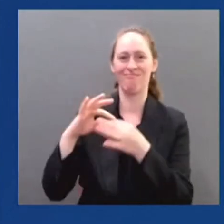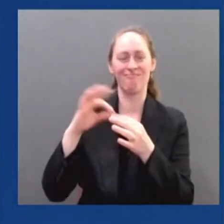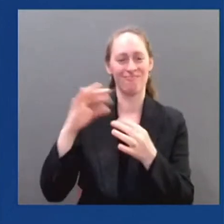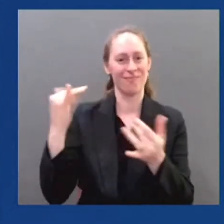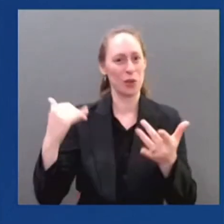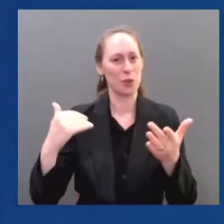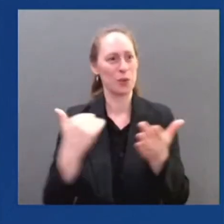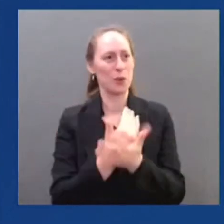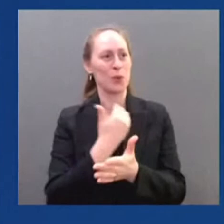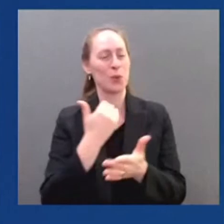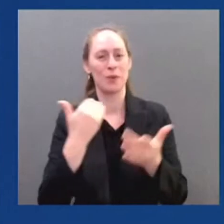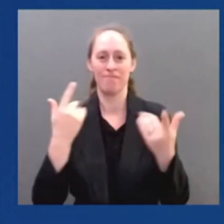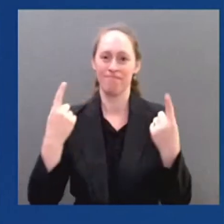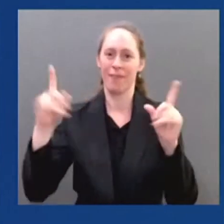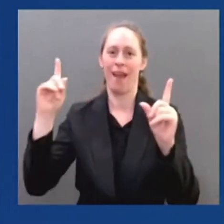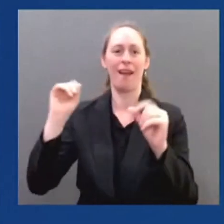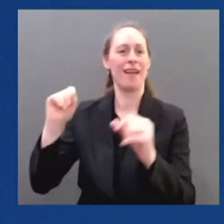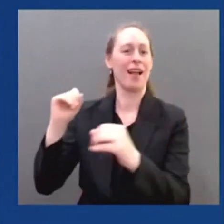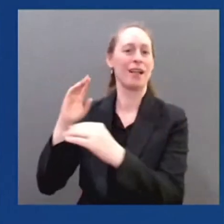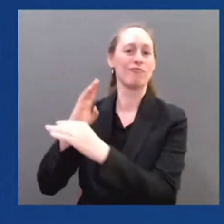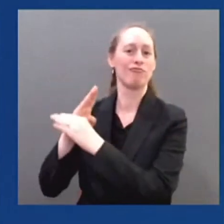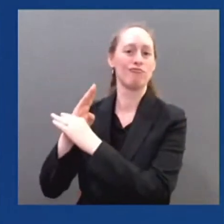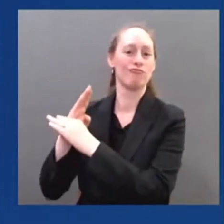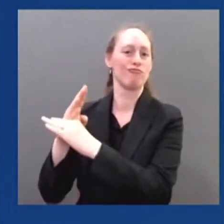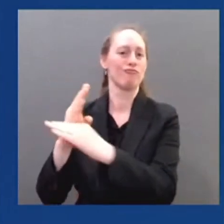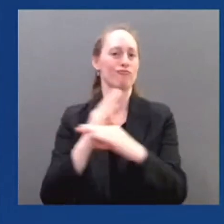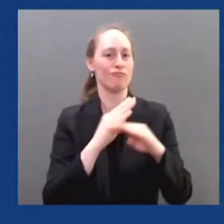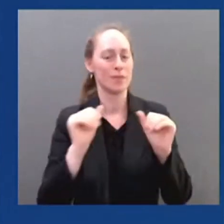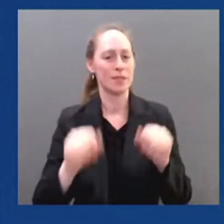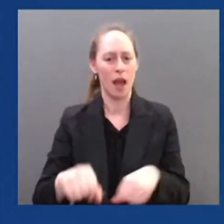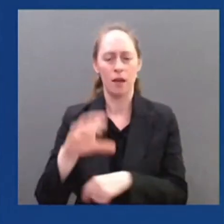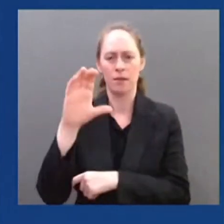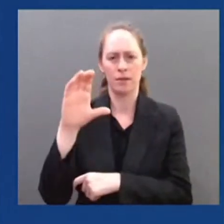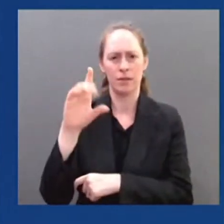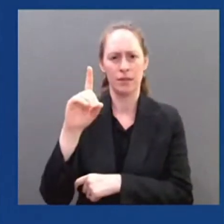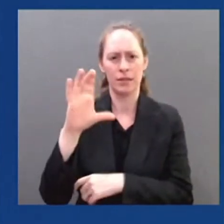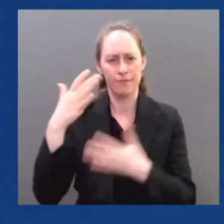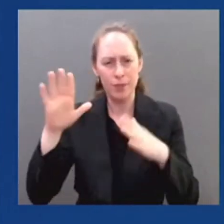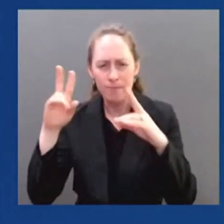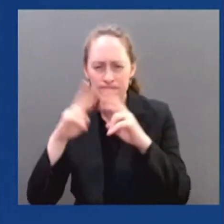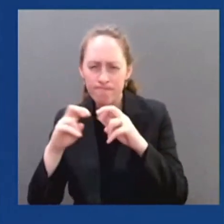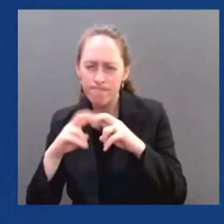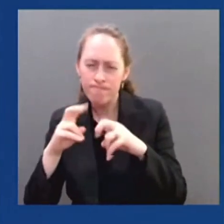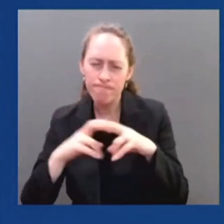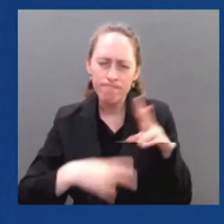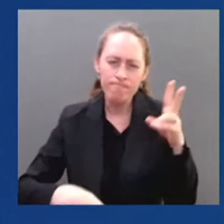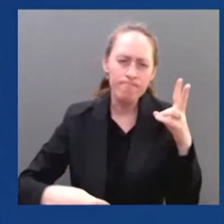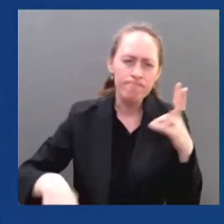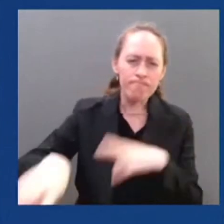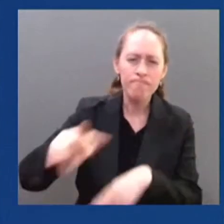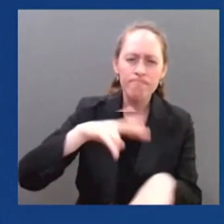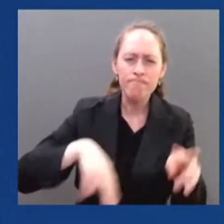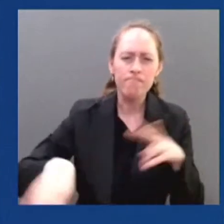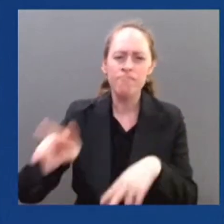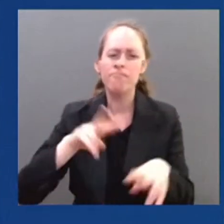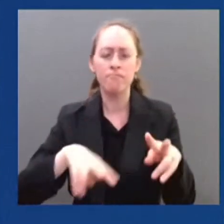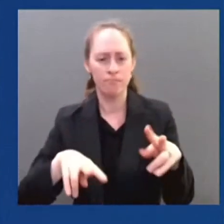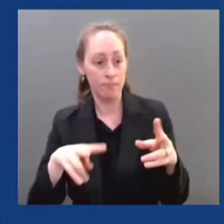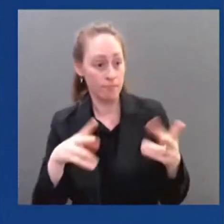by ACIP on the immune response, safety, and ability of vaccines to protect children against